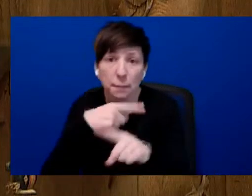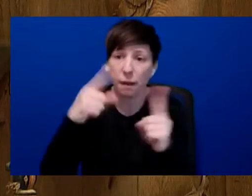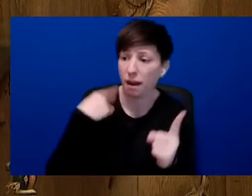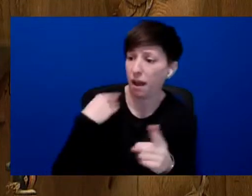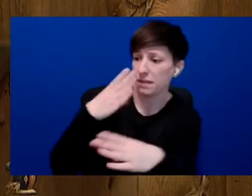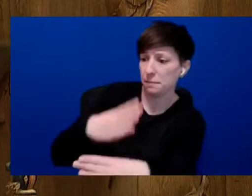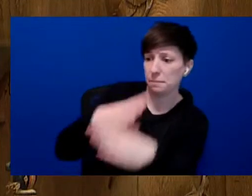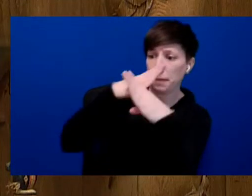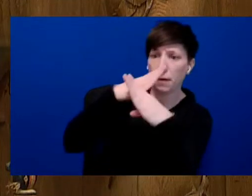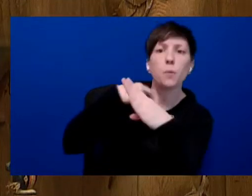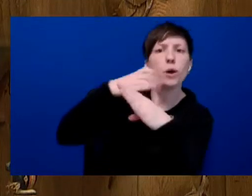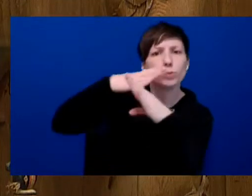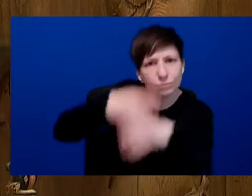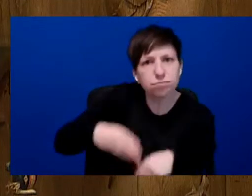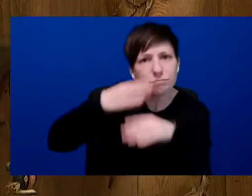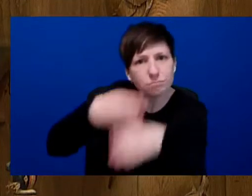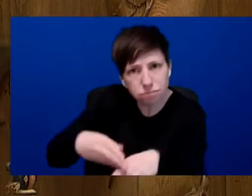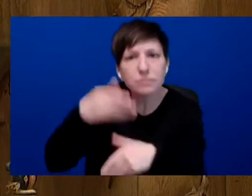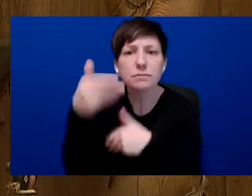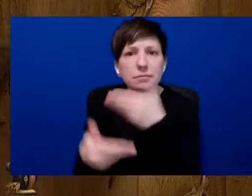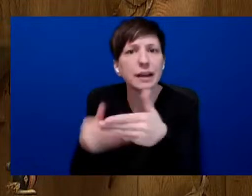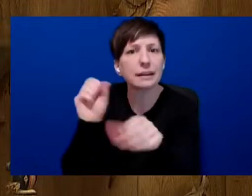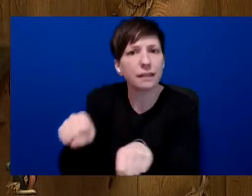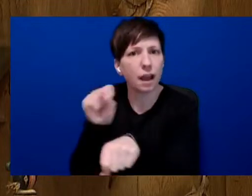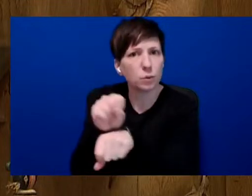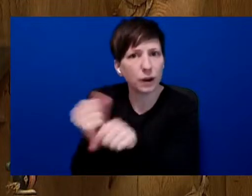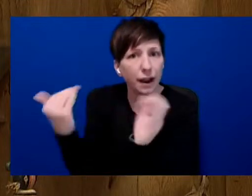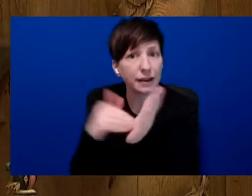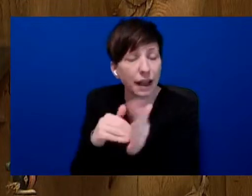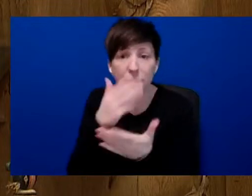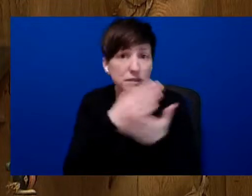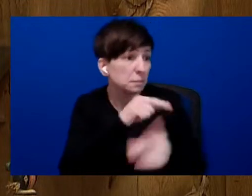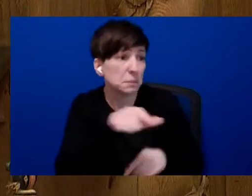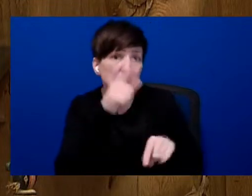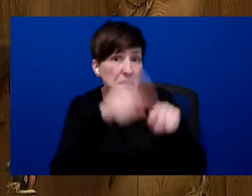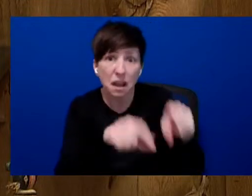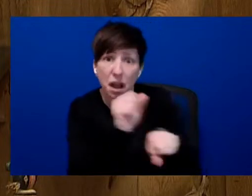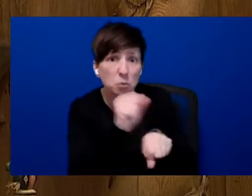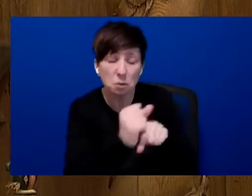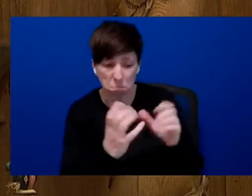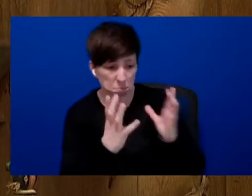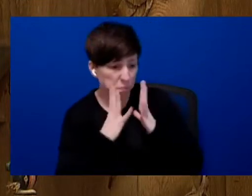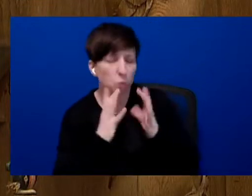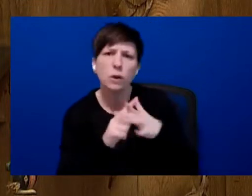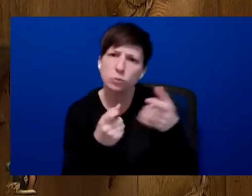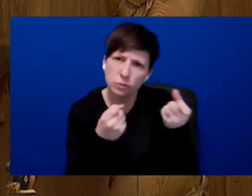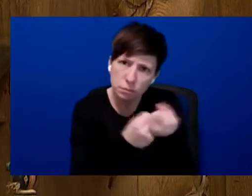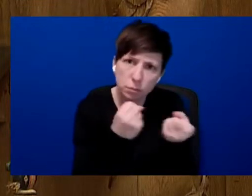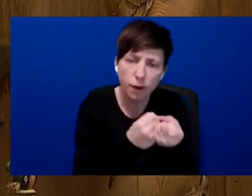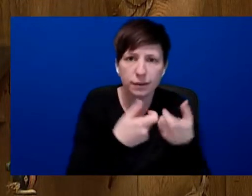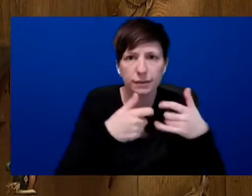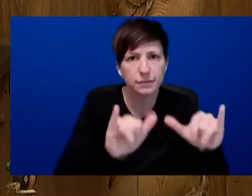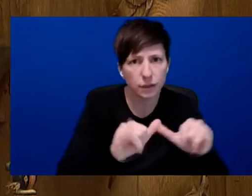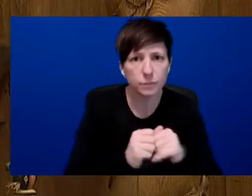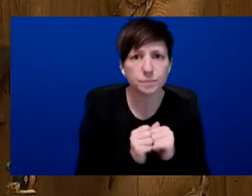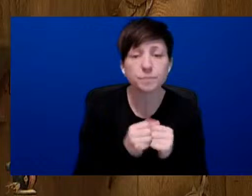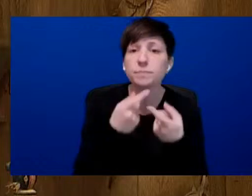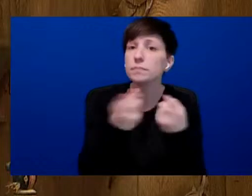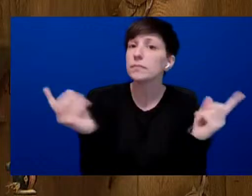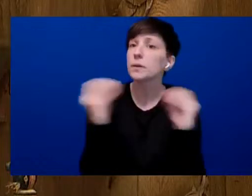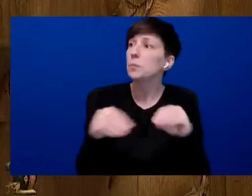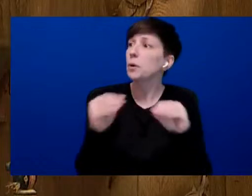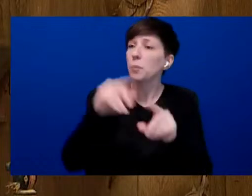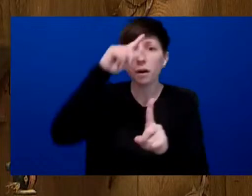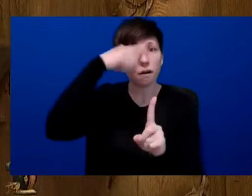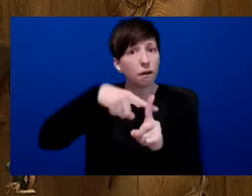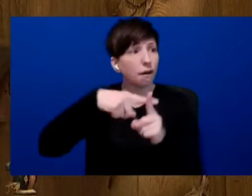who cannot. And we are seeing other reasons to be optimistic. Since the pandemic, tourists are coming back to BC